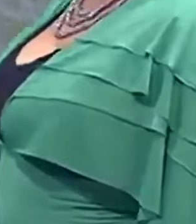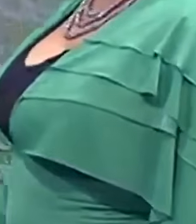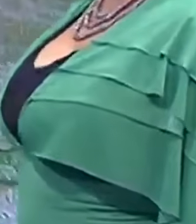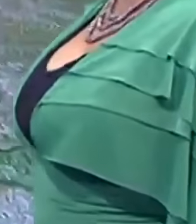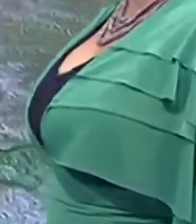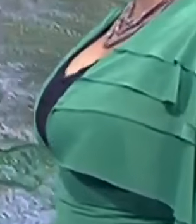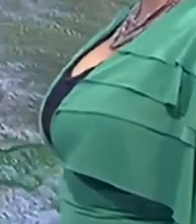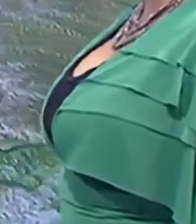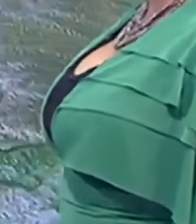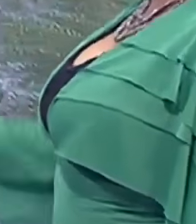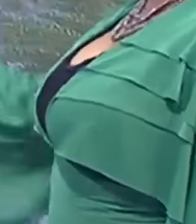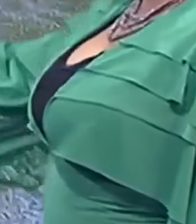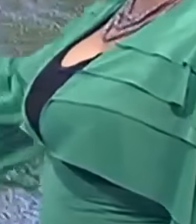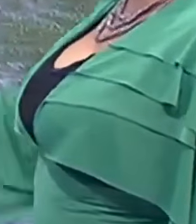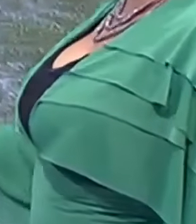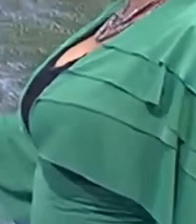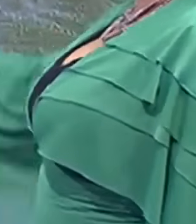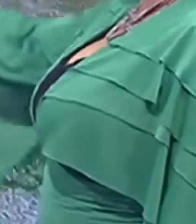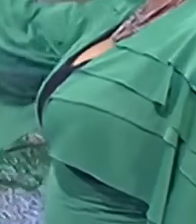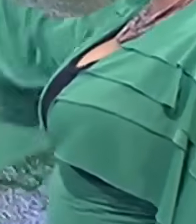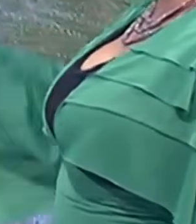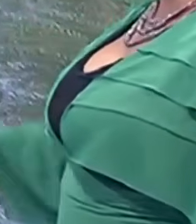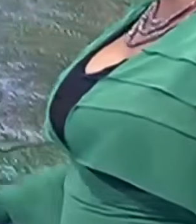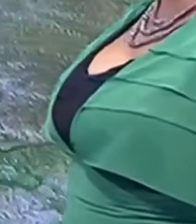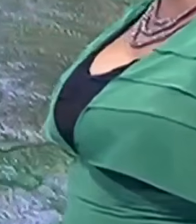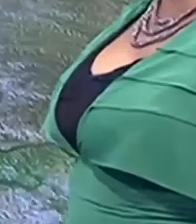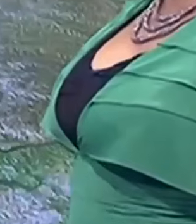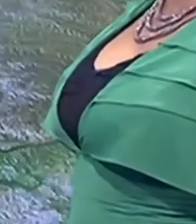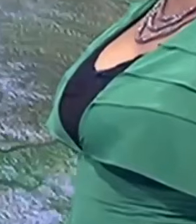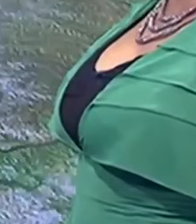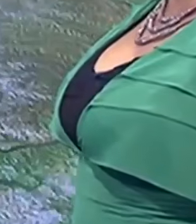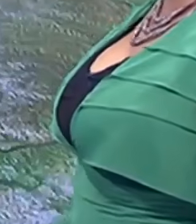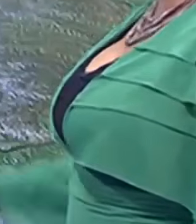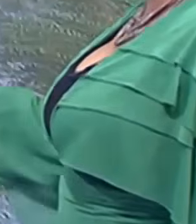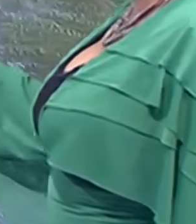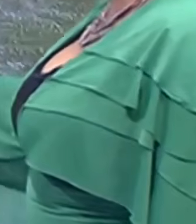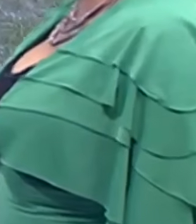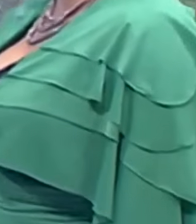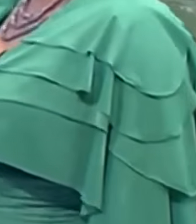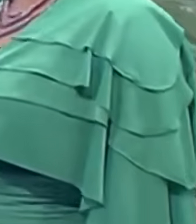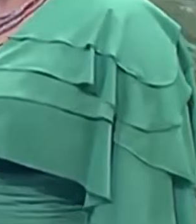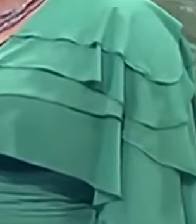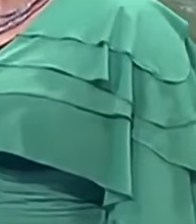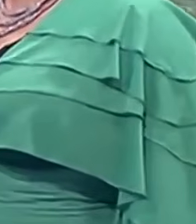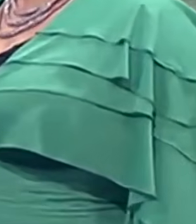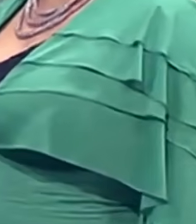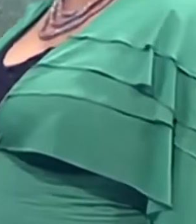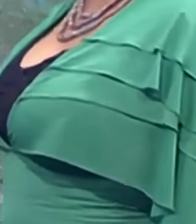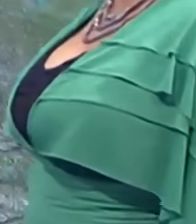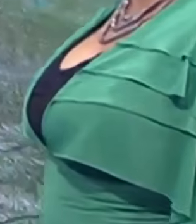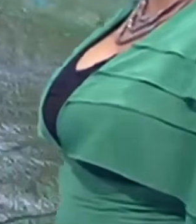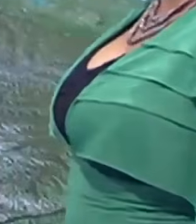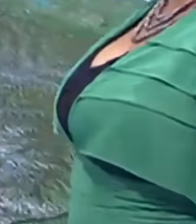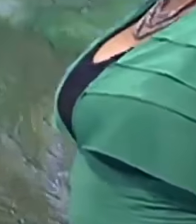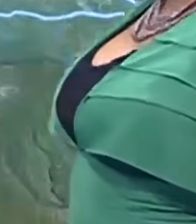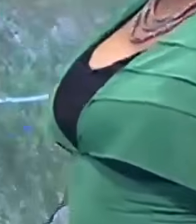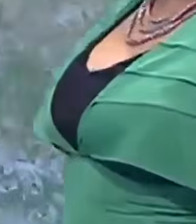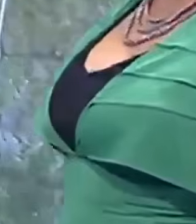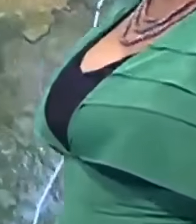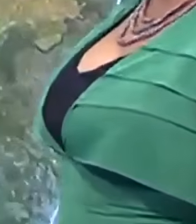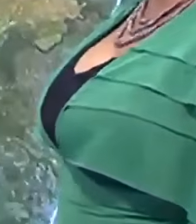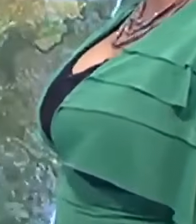jalo godimo go la Freestata le gona go na le gona go le tša dipula sa Solberg go tla bo go ntse go rotate ka tše 26 Welkom le gona ka tše 20